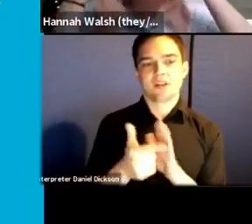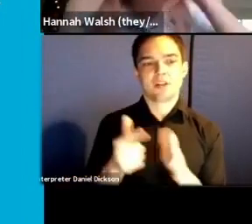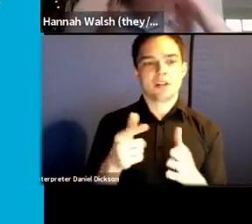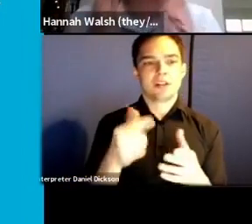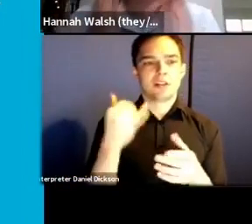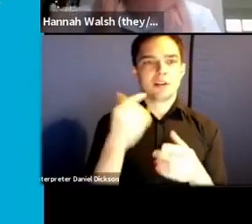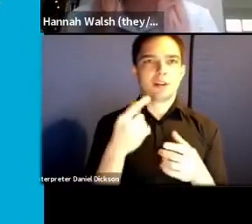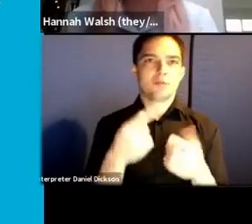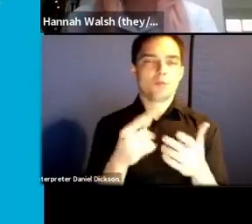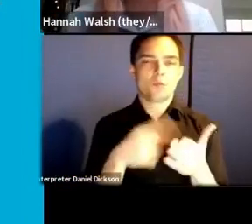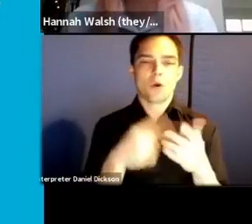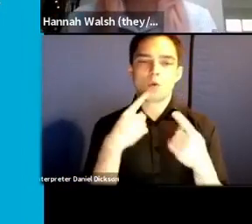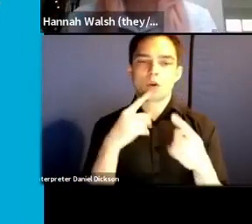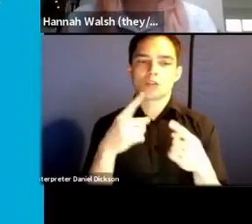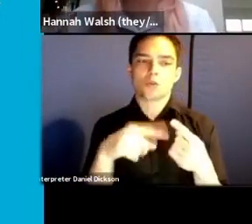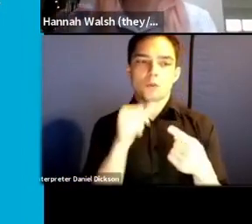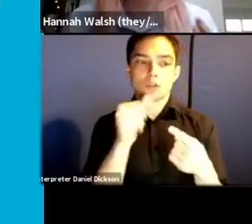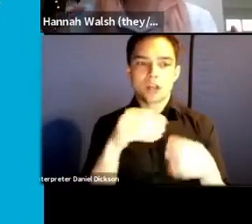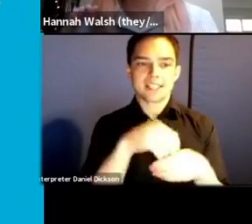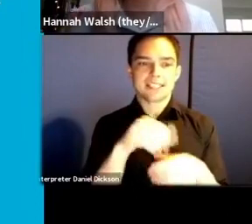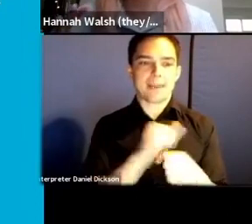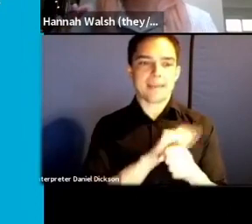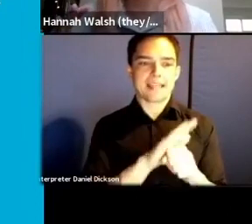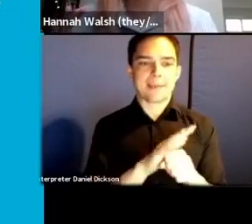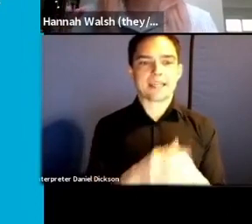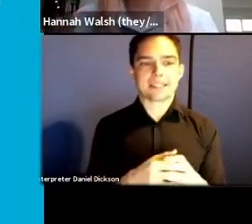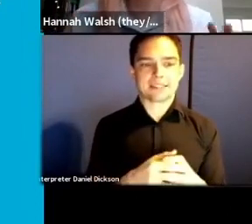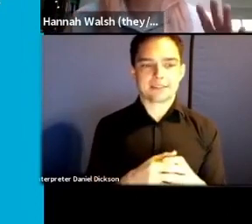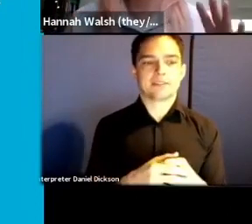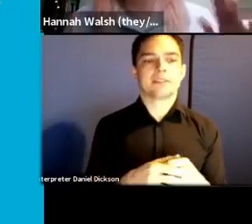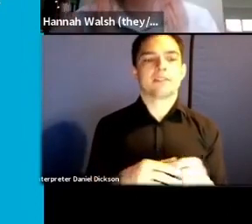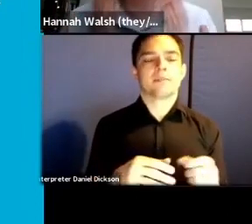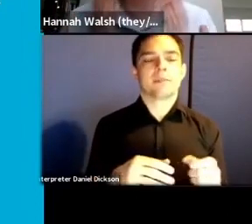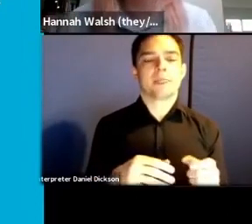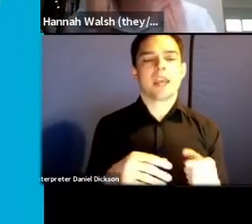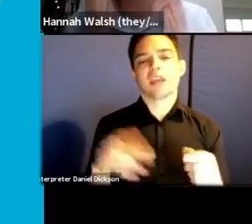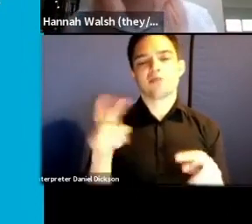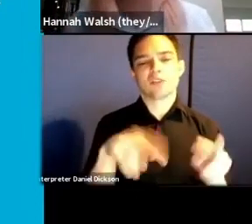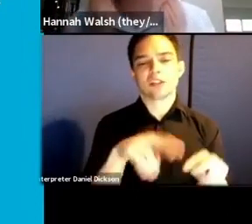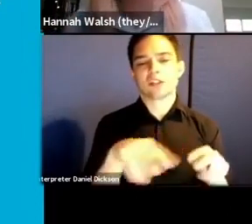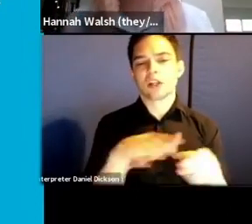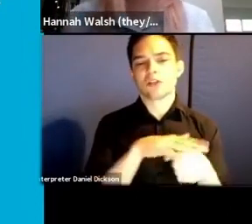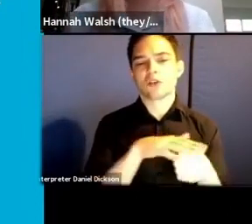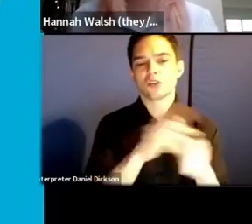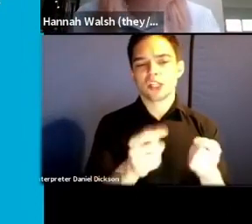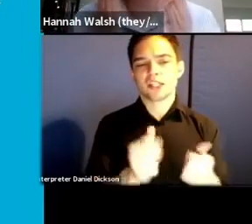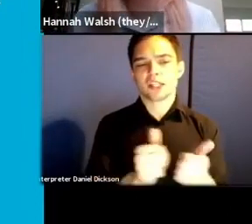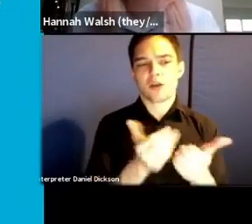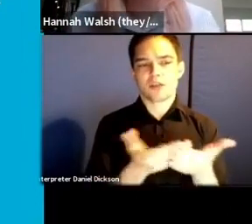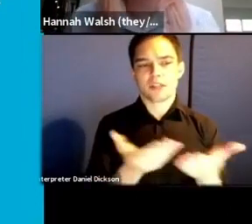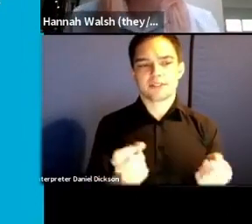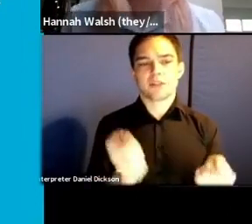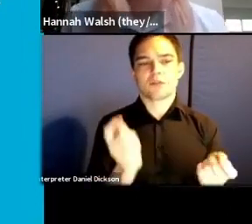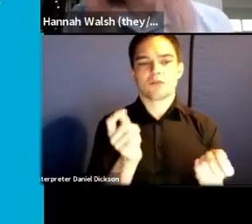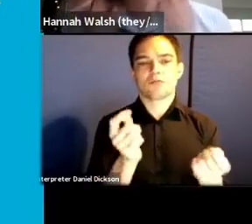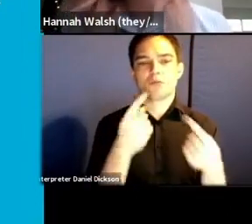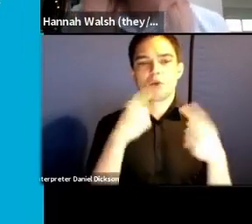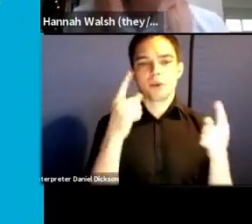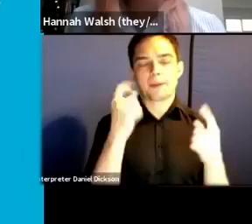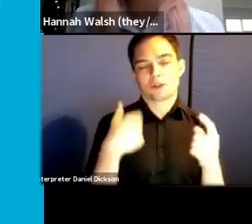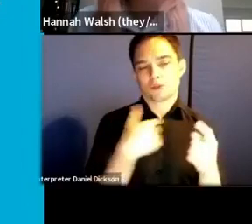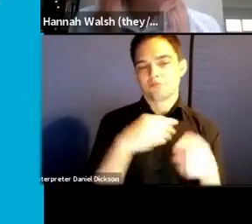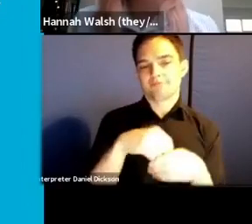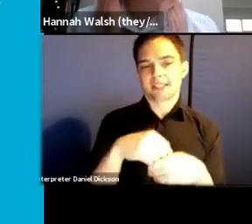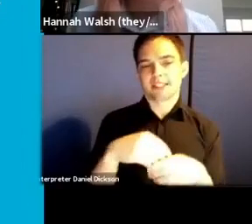and then kind of look into the little changes to how things can work because we're in a pandemic. So